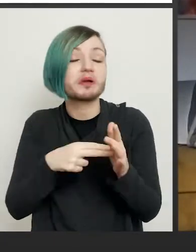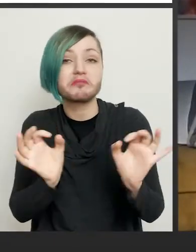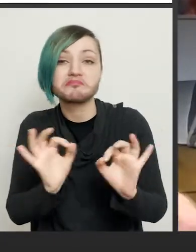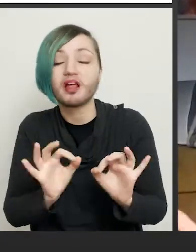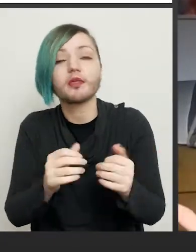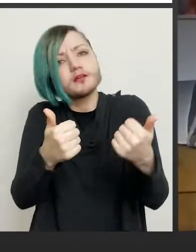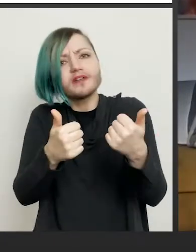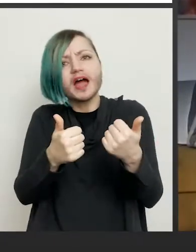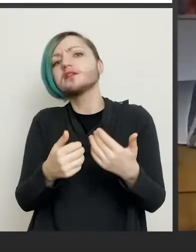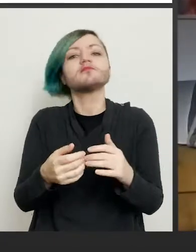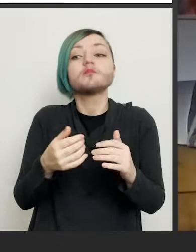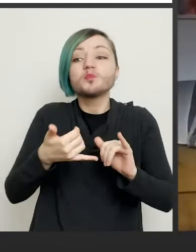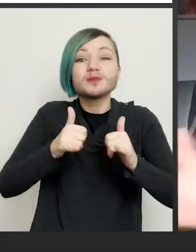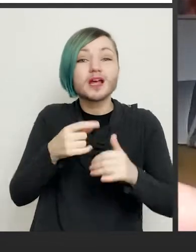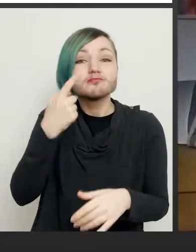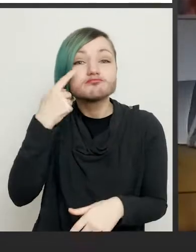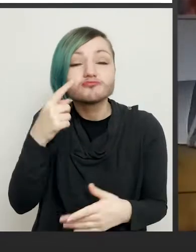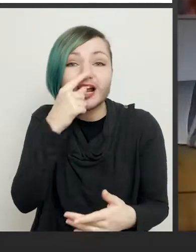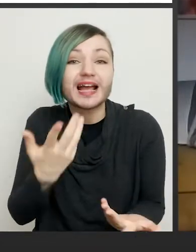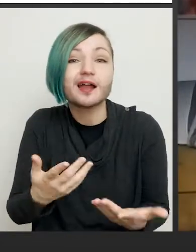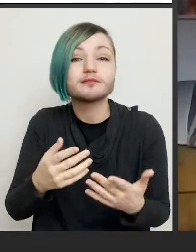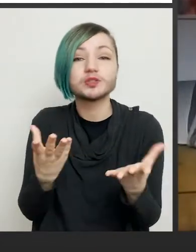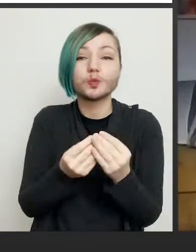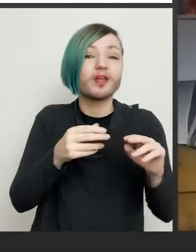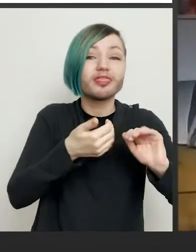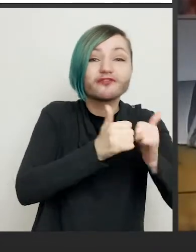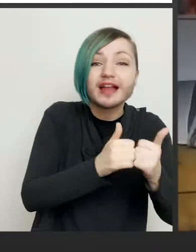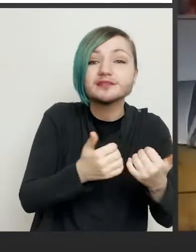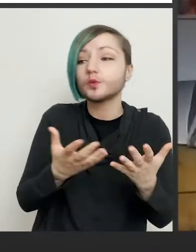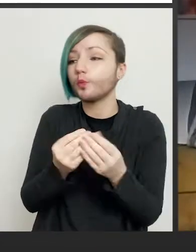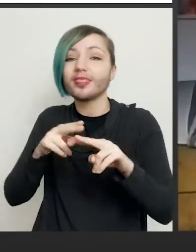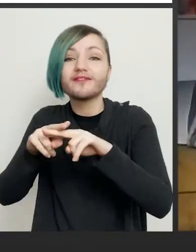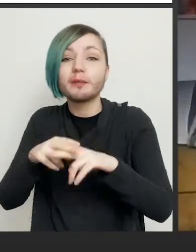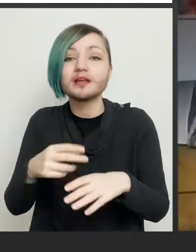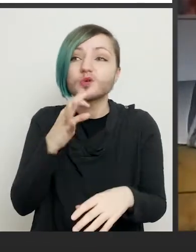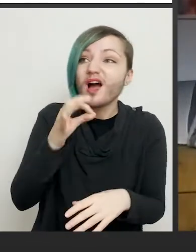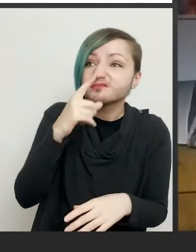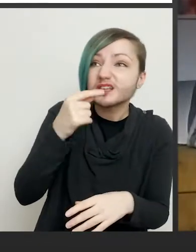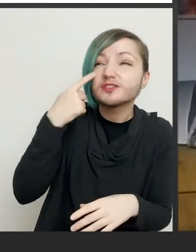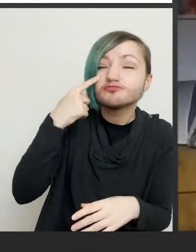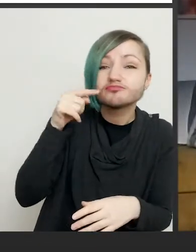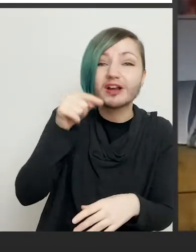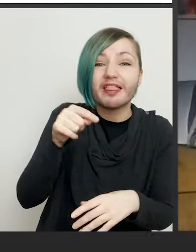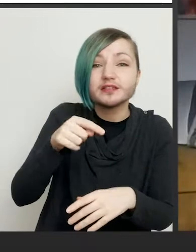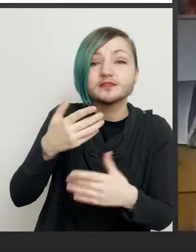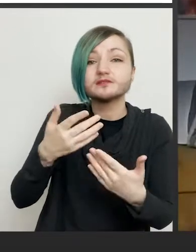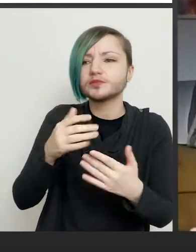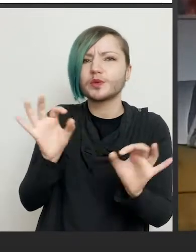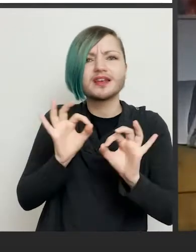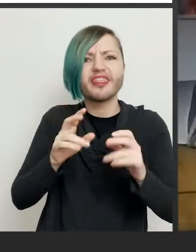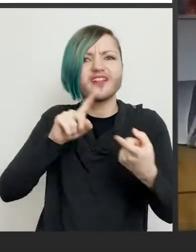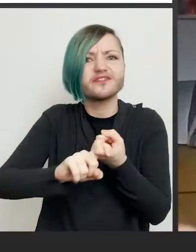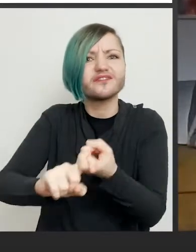try things out, try things out with your friends, or ask your family to try this. And, nothing is set in stone. You can always change